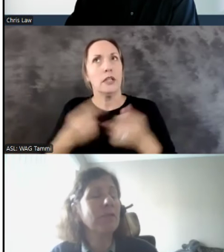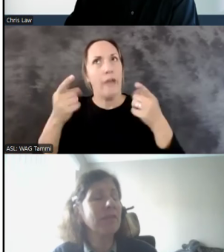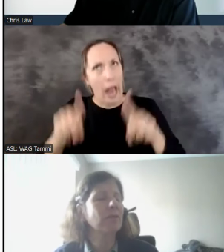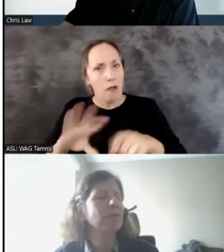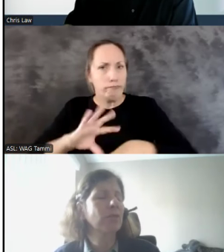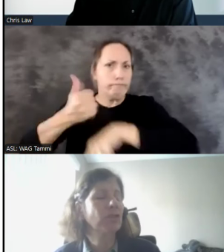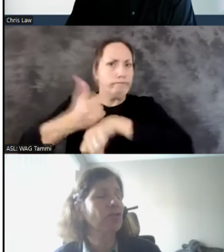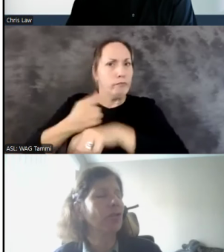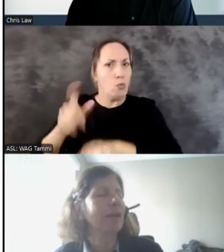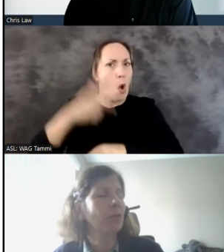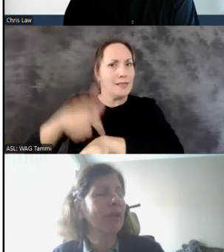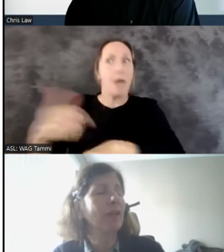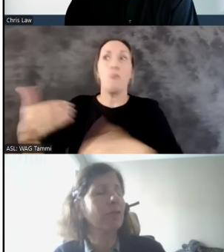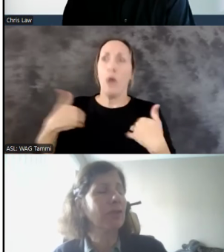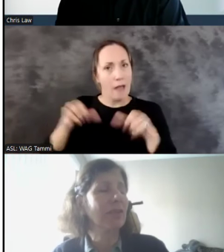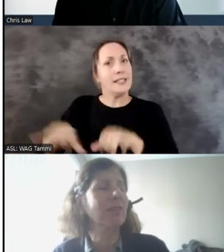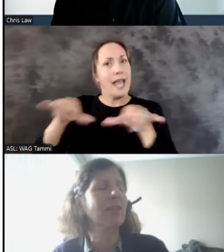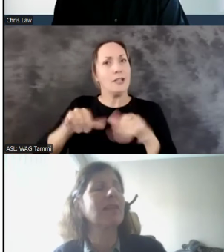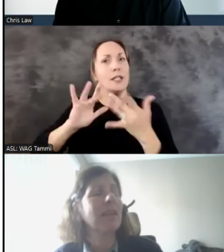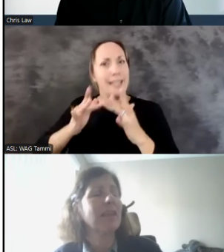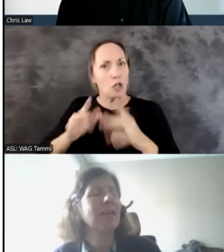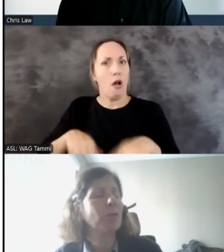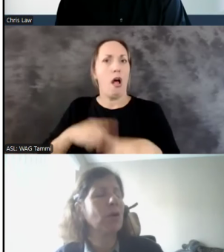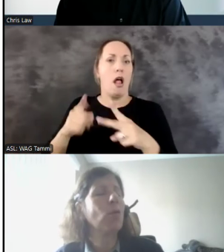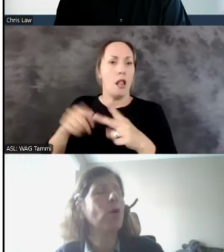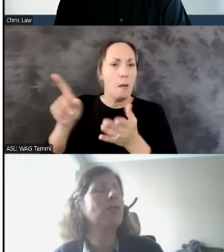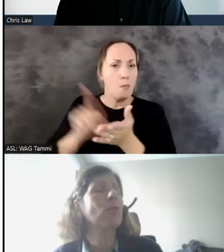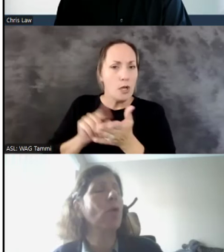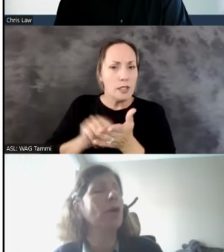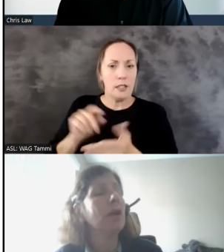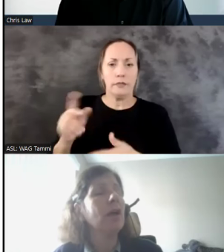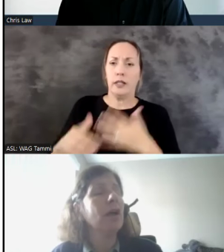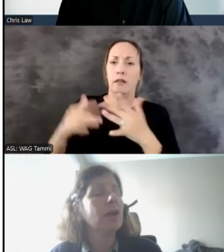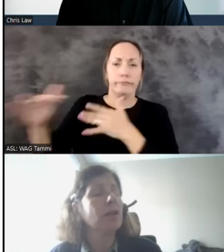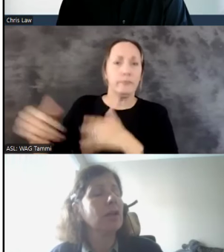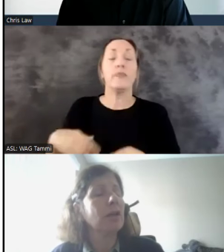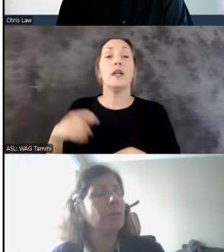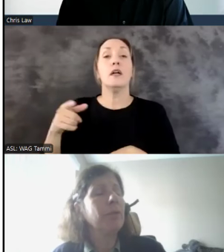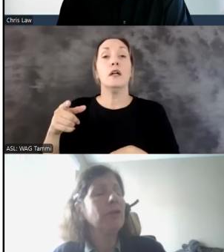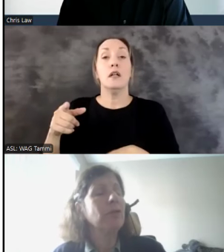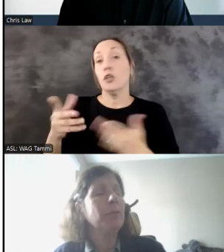We have standards for digital, as WCAG, for instance, and EN 301 and so on.